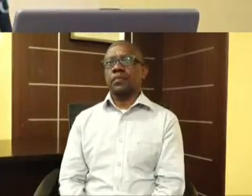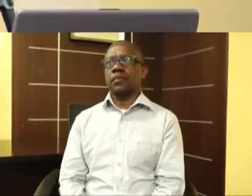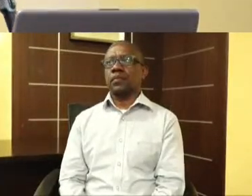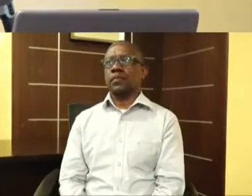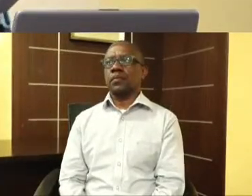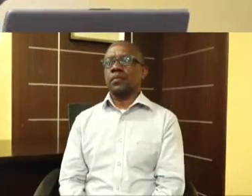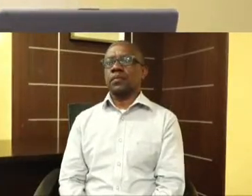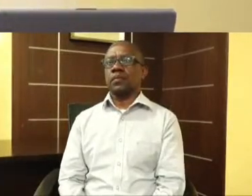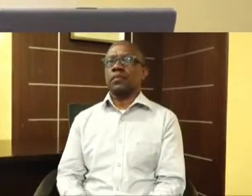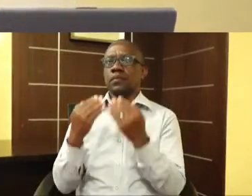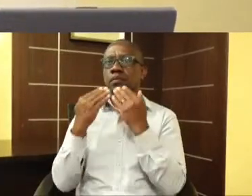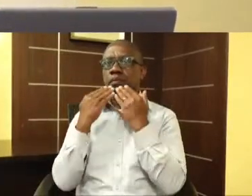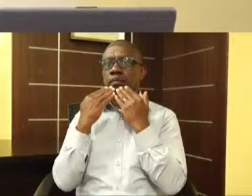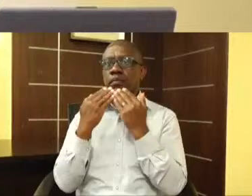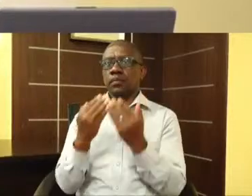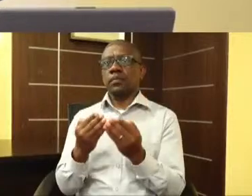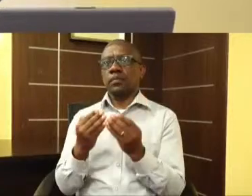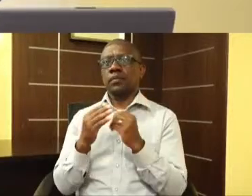Thank you.